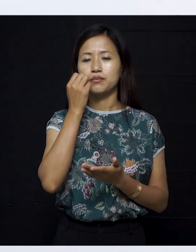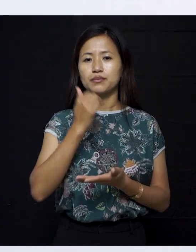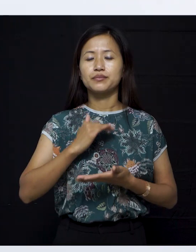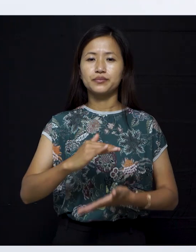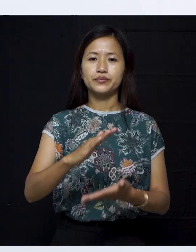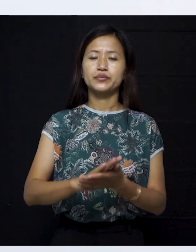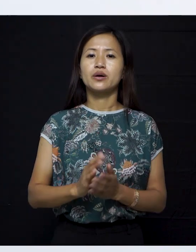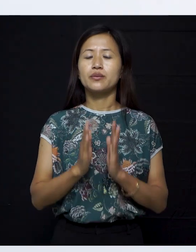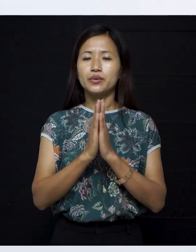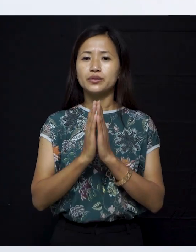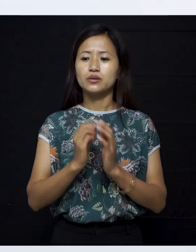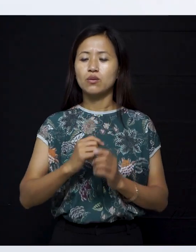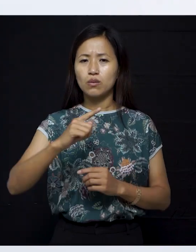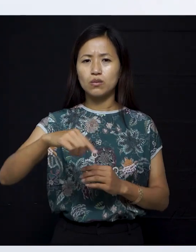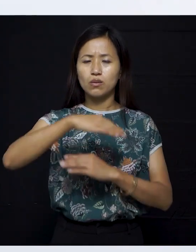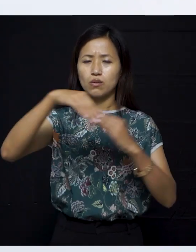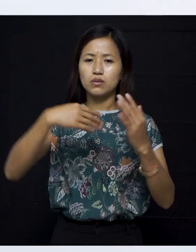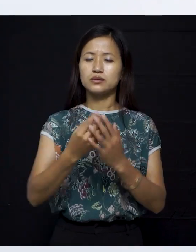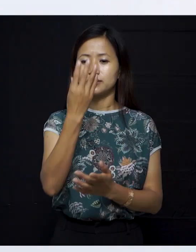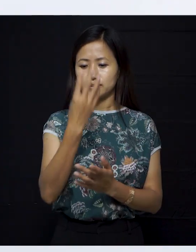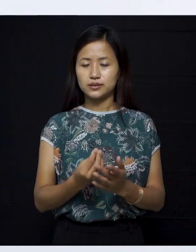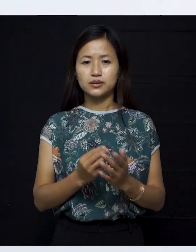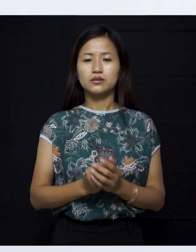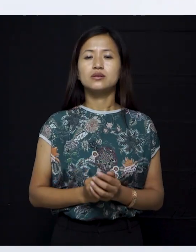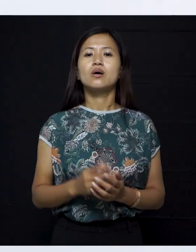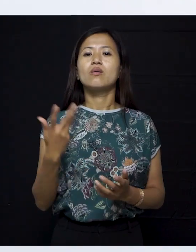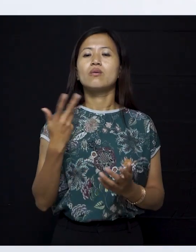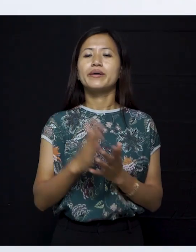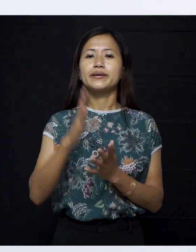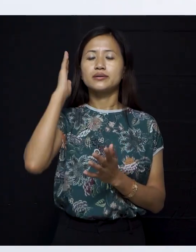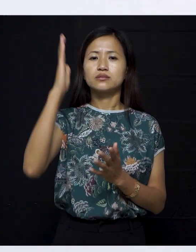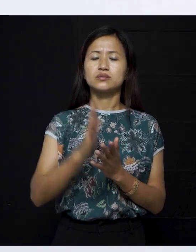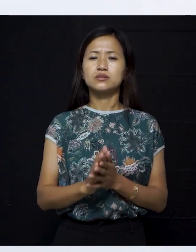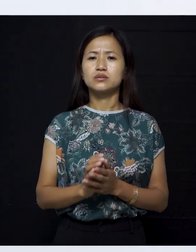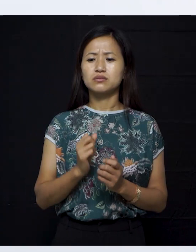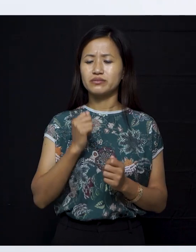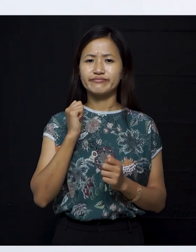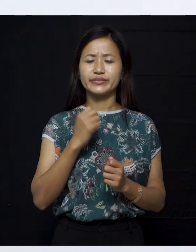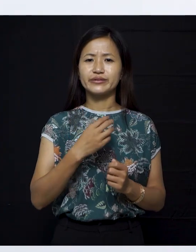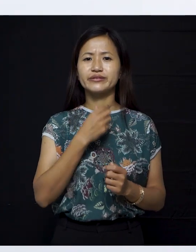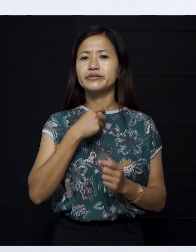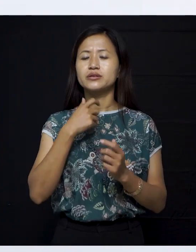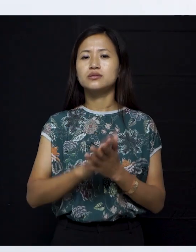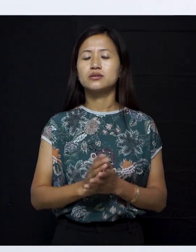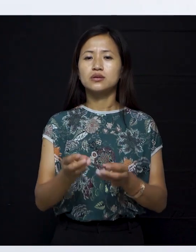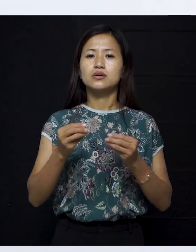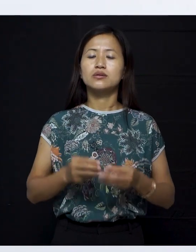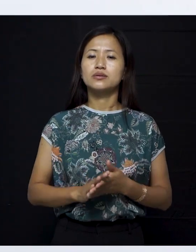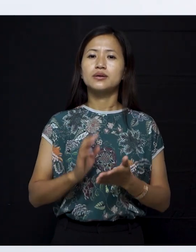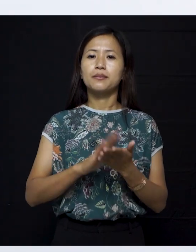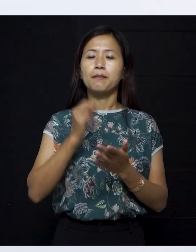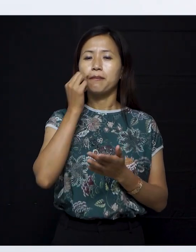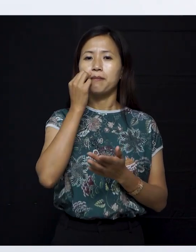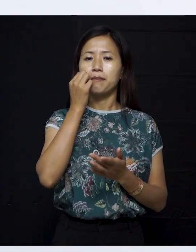be praying the whole night every time. And why would God be so cruel to take the last surviving male member of